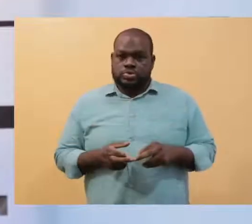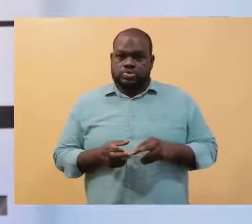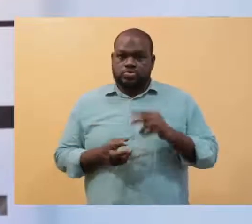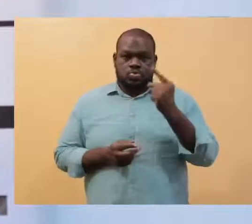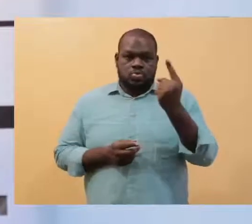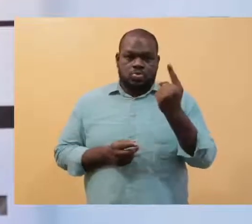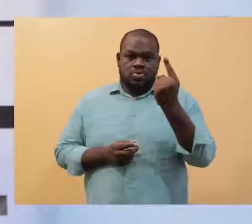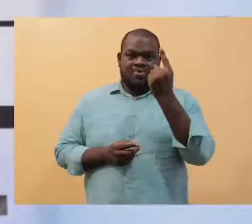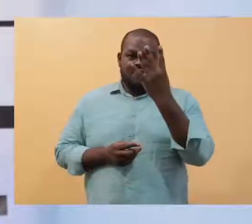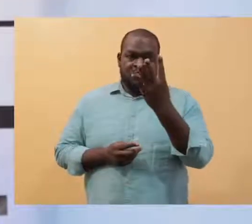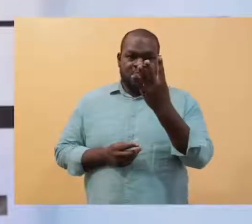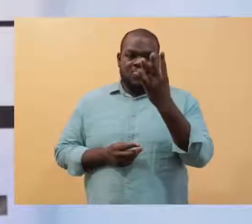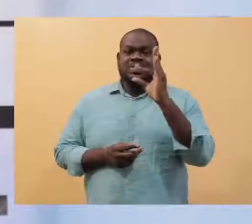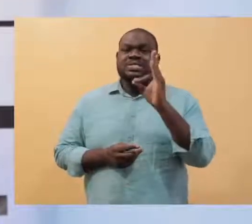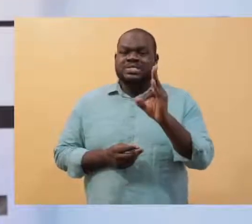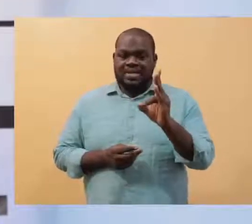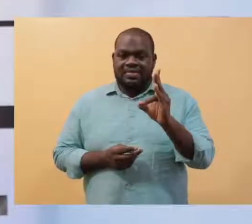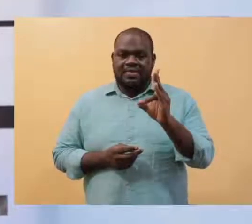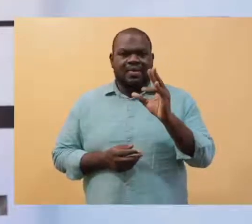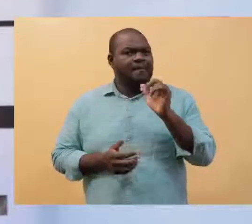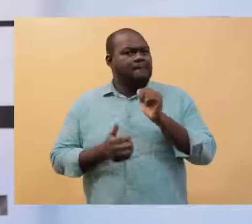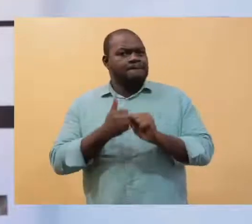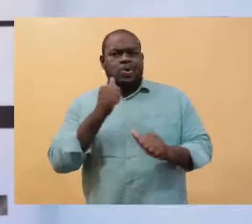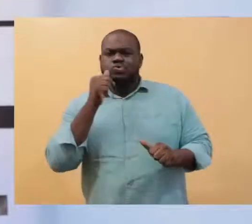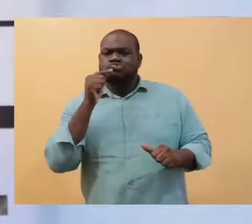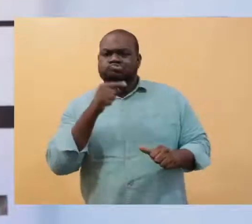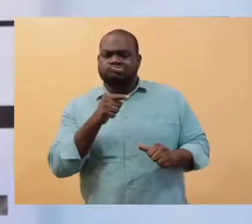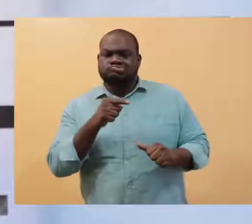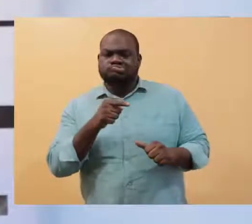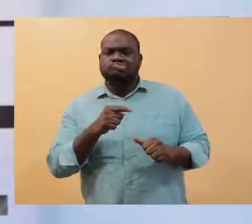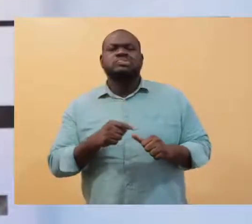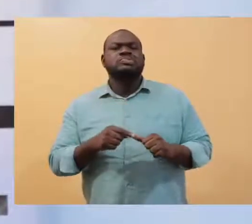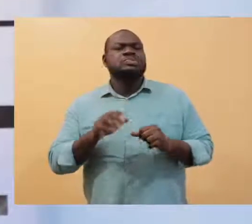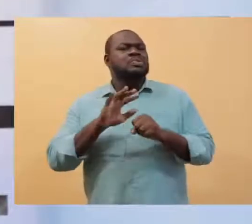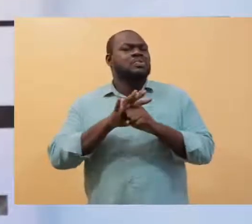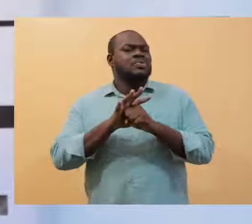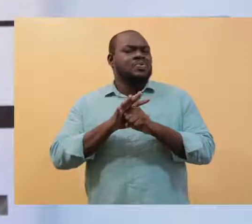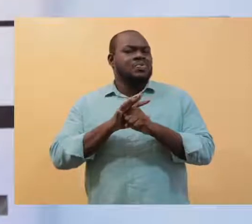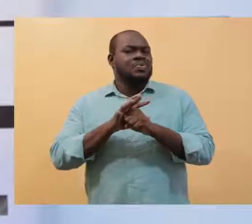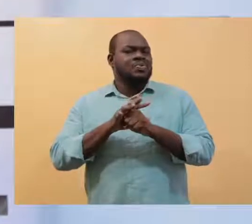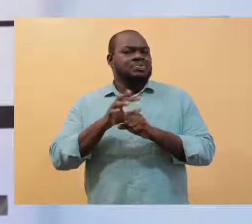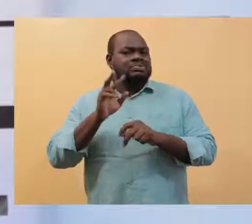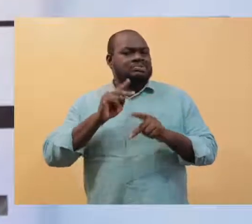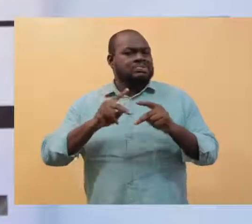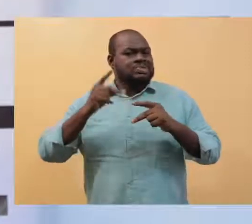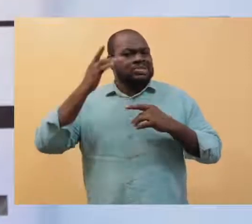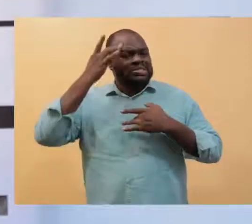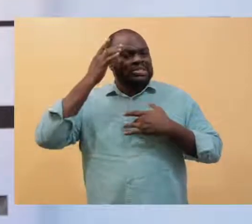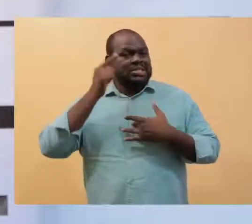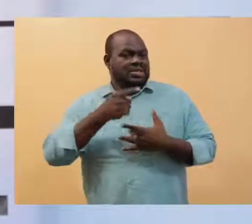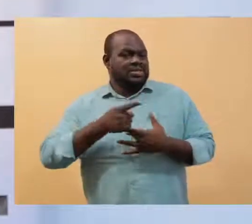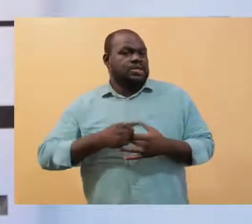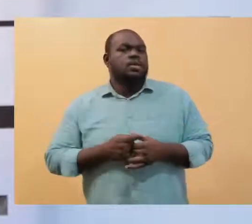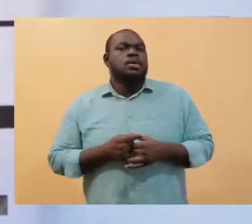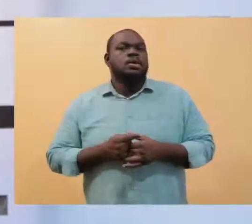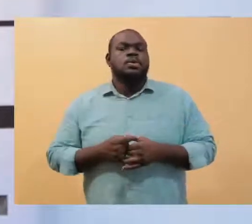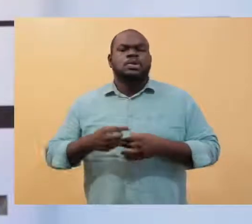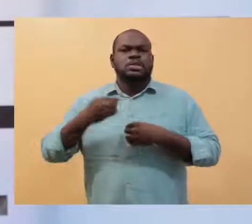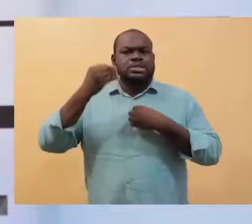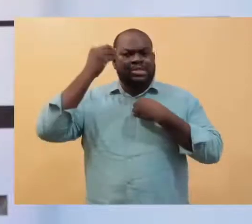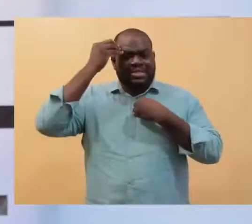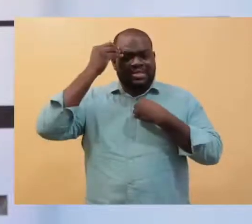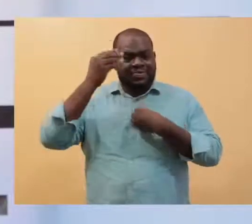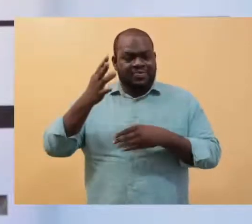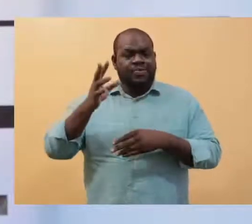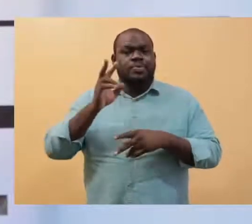and 7 continue to have most of the cases. I wish to inform the residents, particularly in regions 1